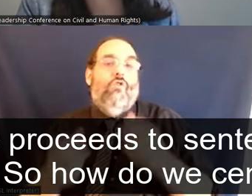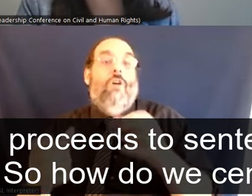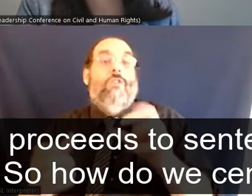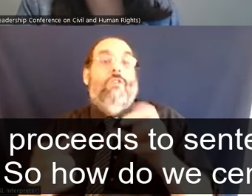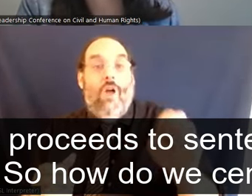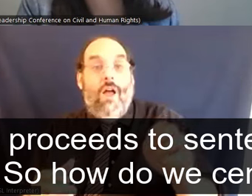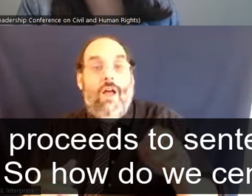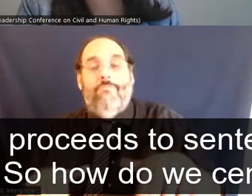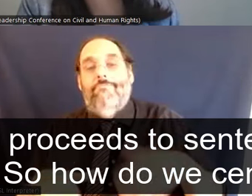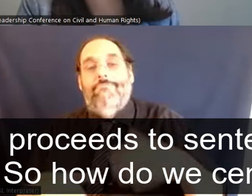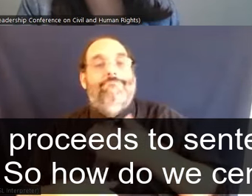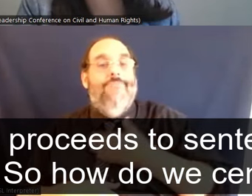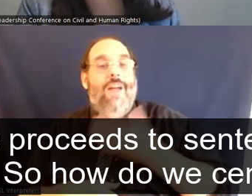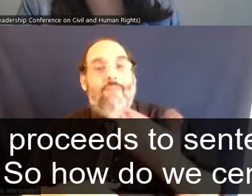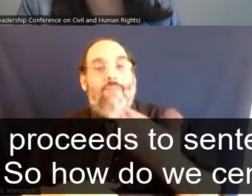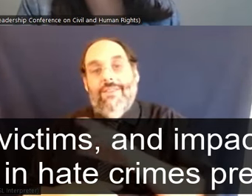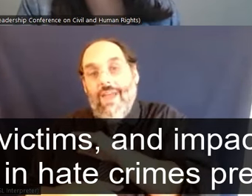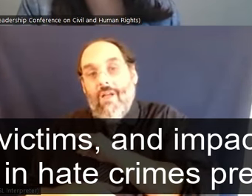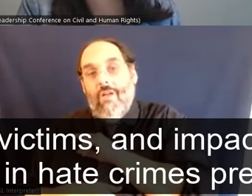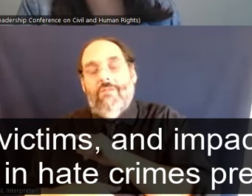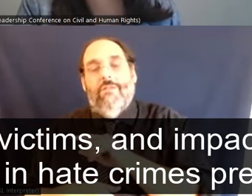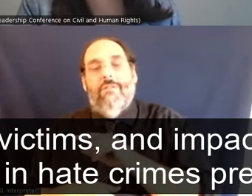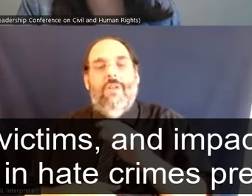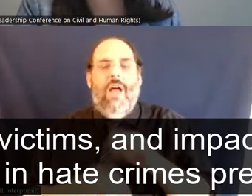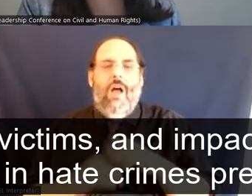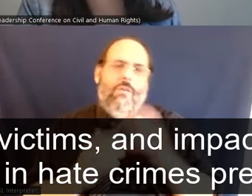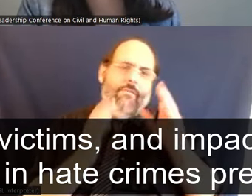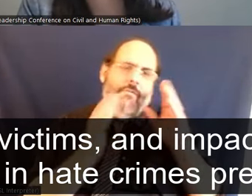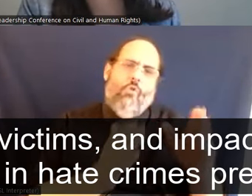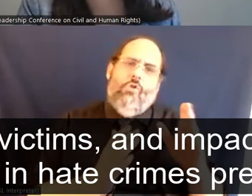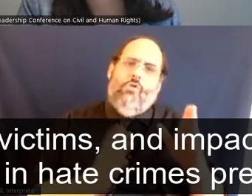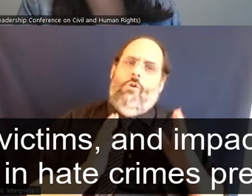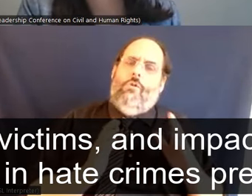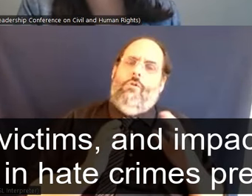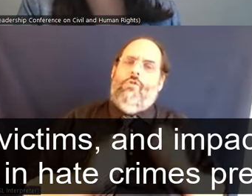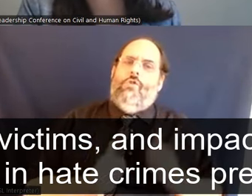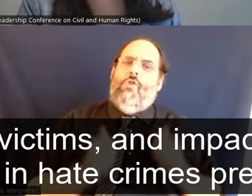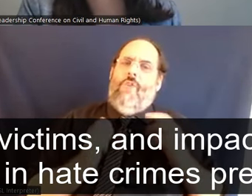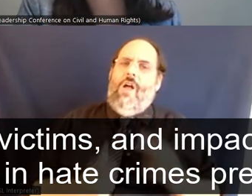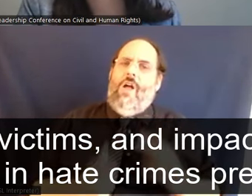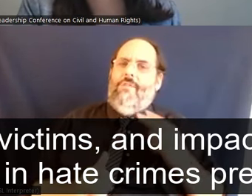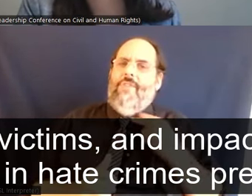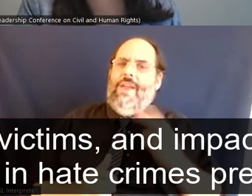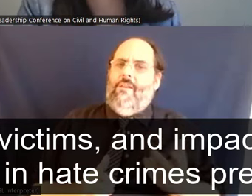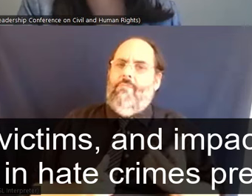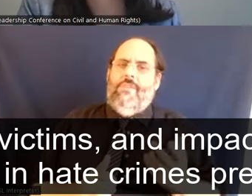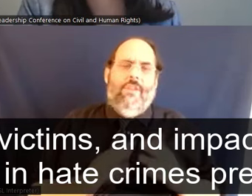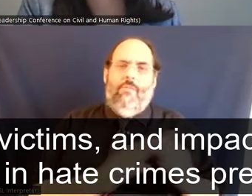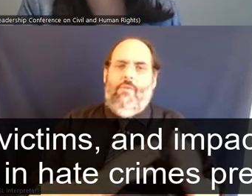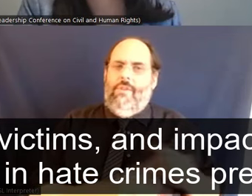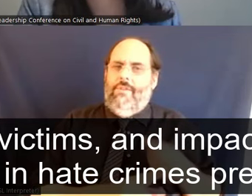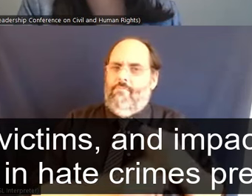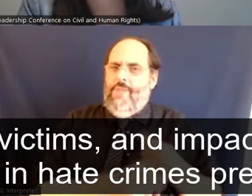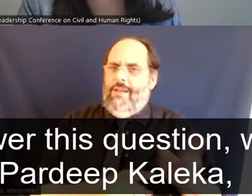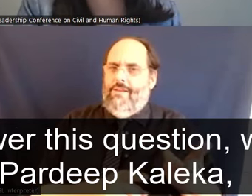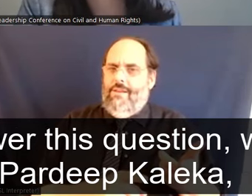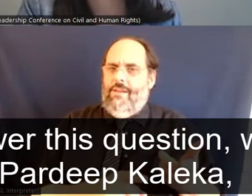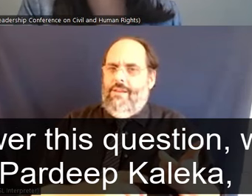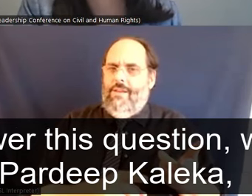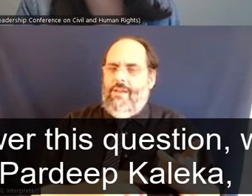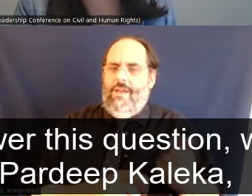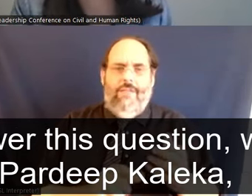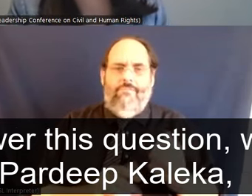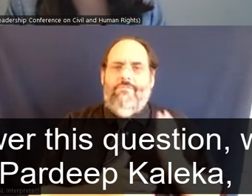So how do we center the voices of survivors, victims, and impacted communities in hate crimes